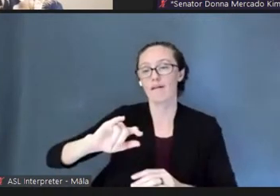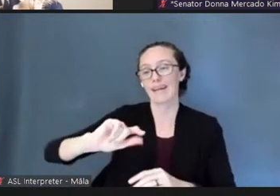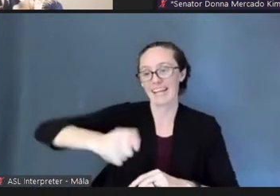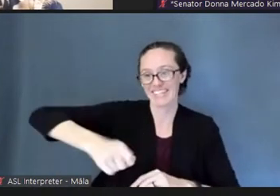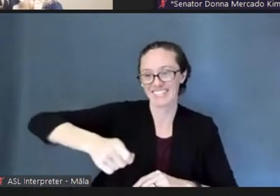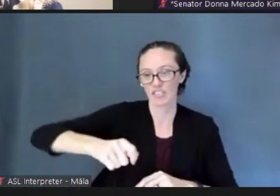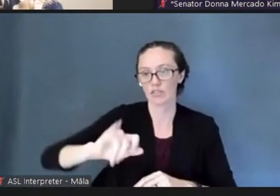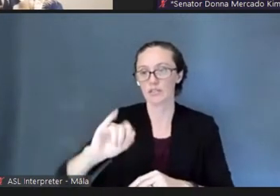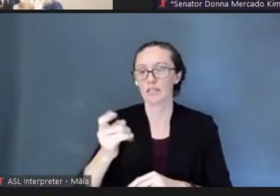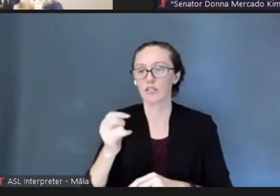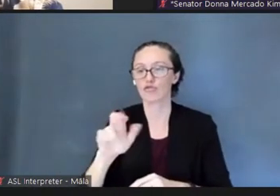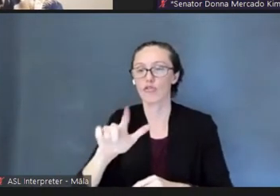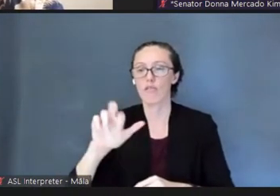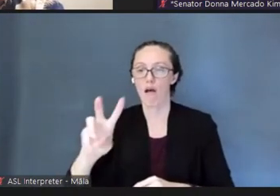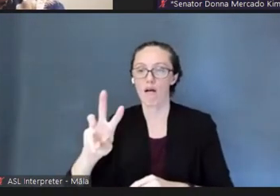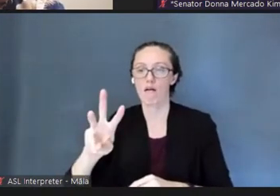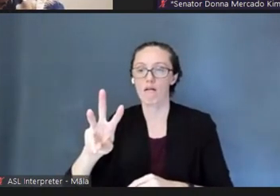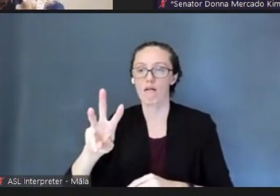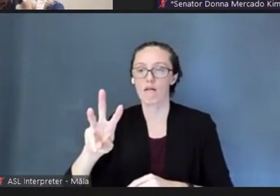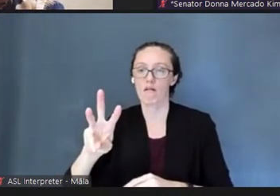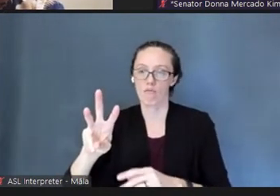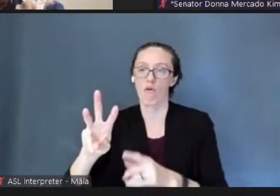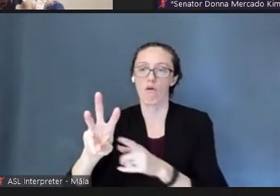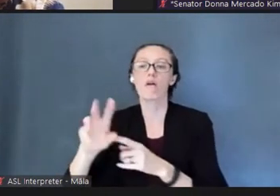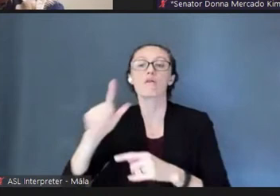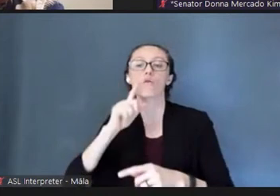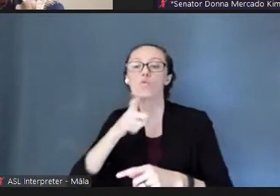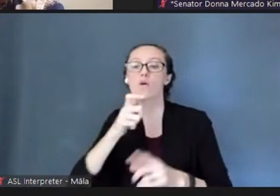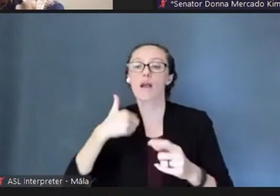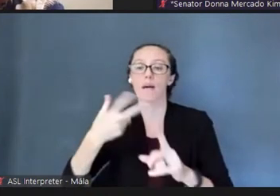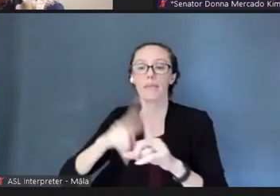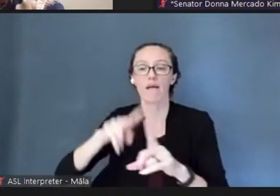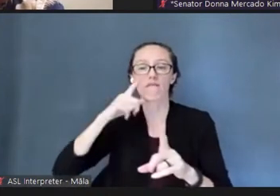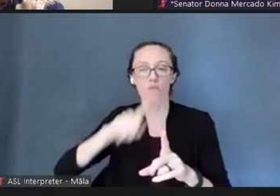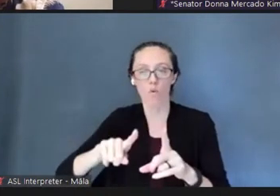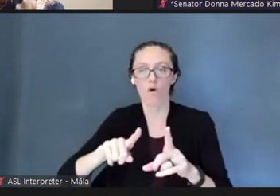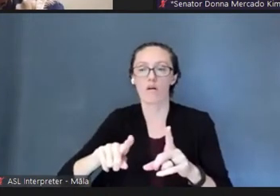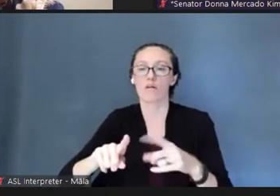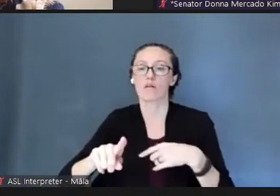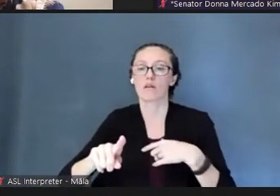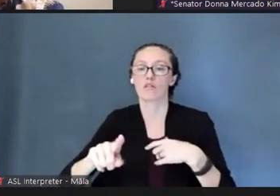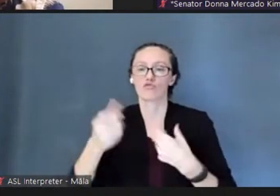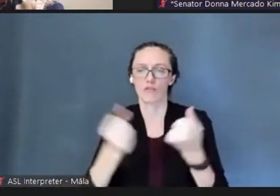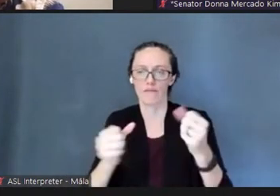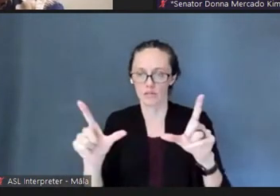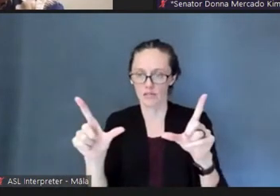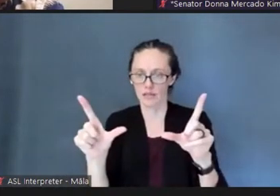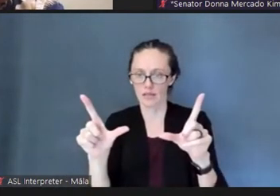interlock law to be available, eligible to apply for a driver's license.